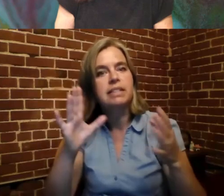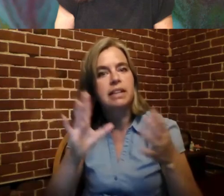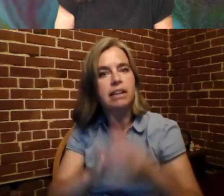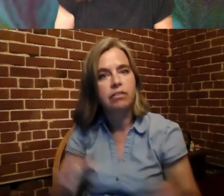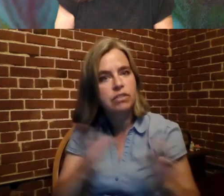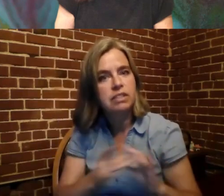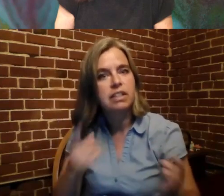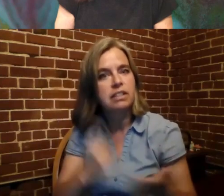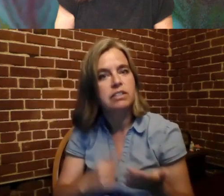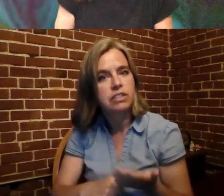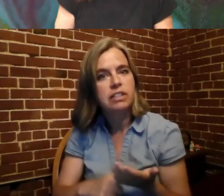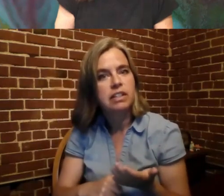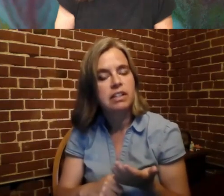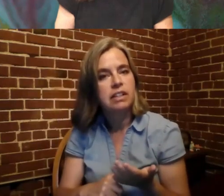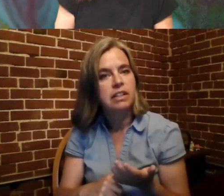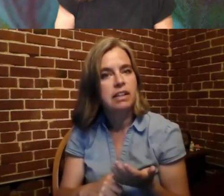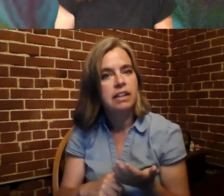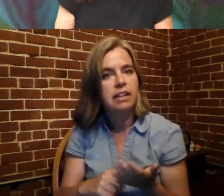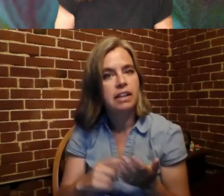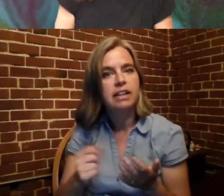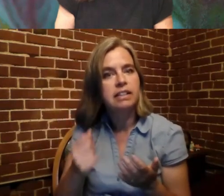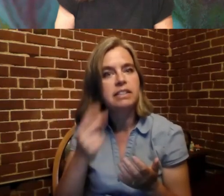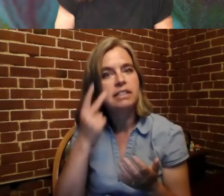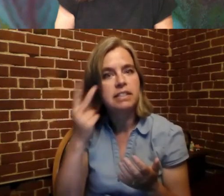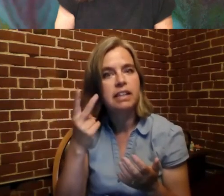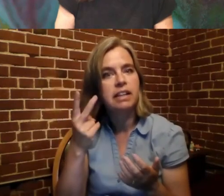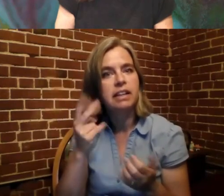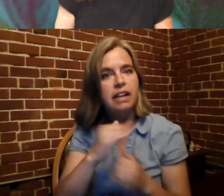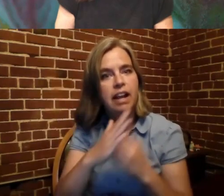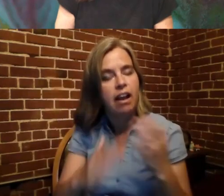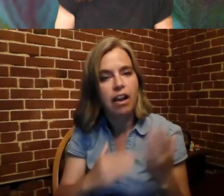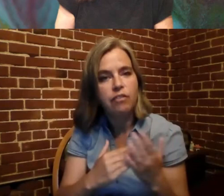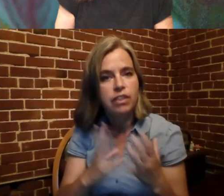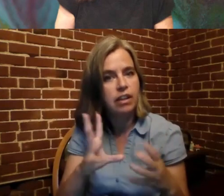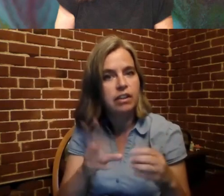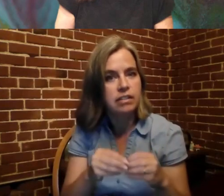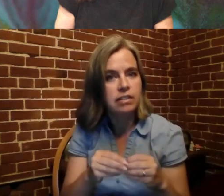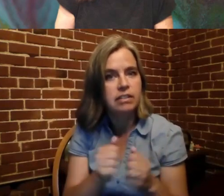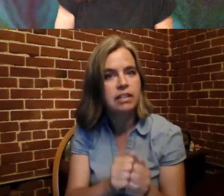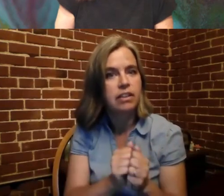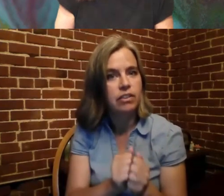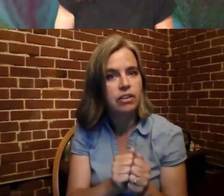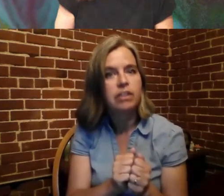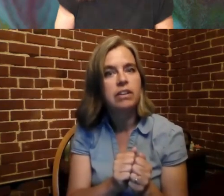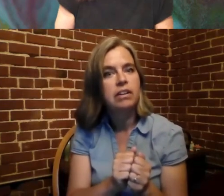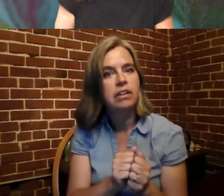then get to really see you pull this together in the conversation that you have. And so I'm looking forward to being able